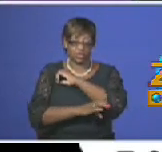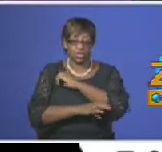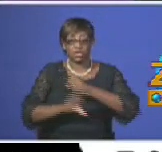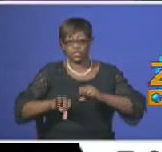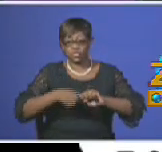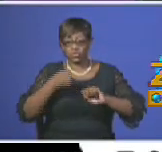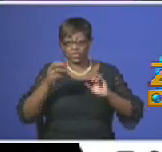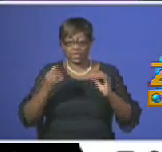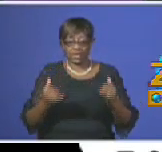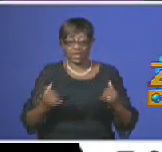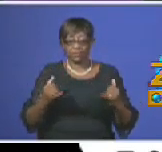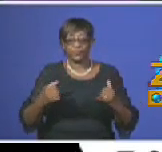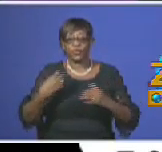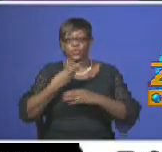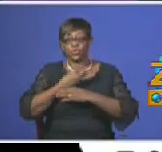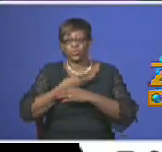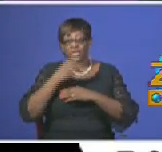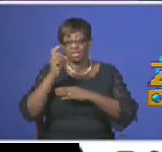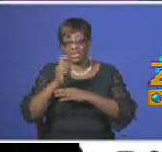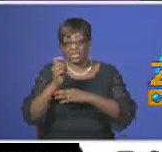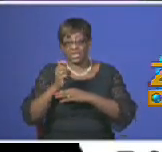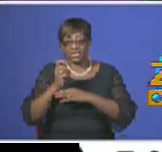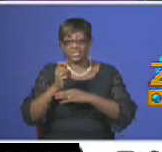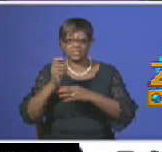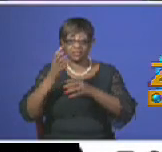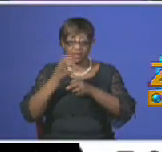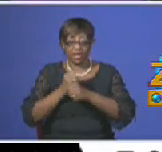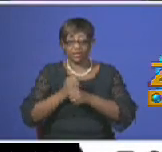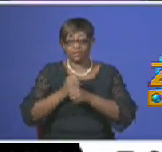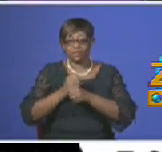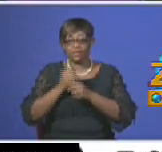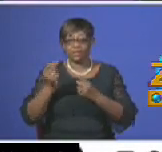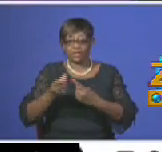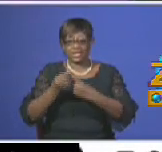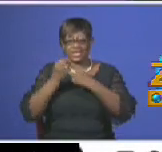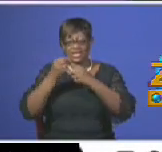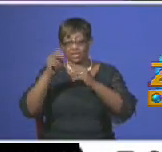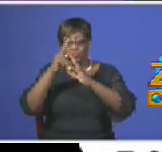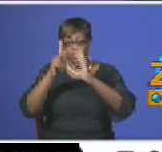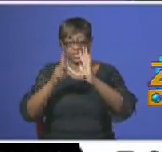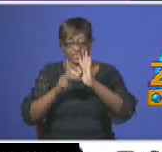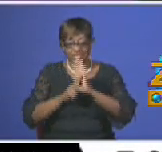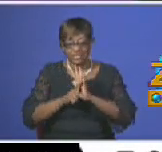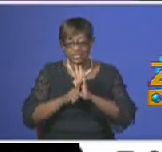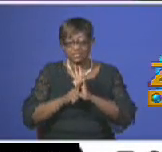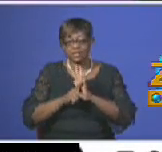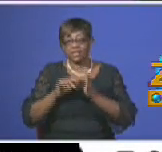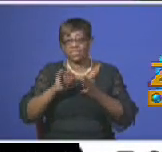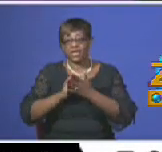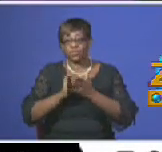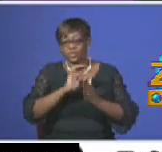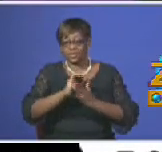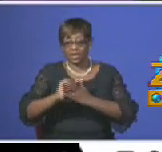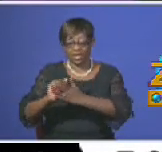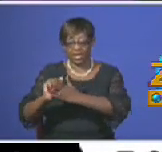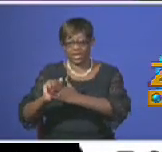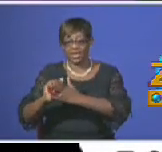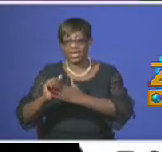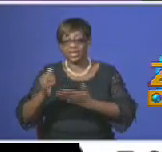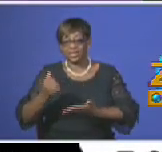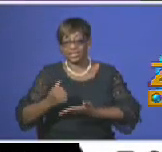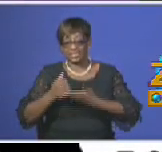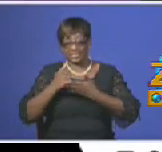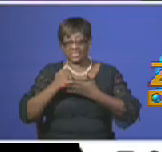a vulnerability index that will inform key policy sectors of international financial institutions and guide development